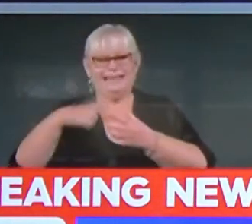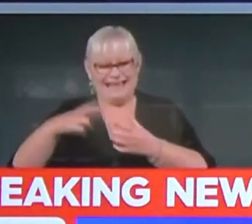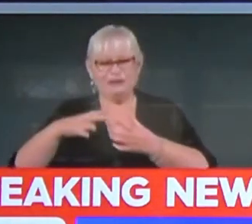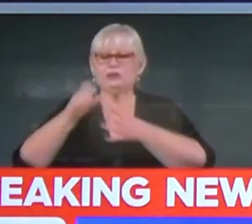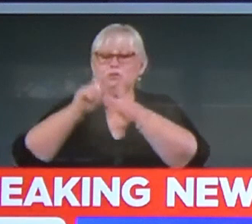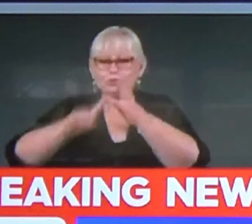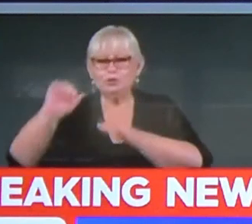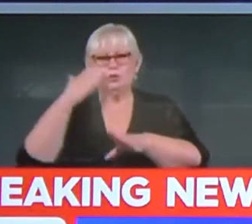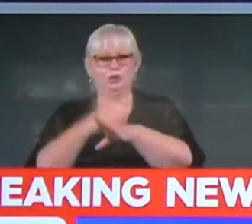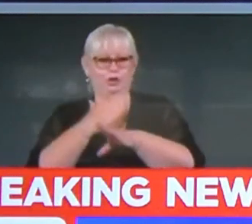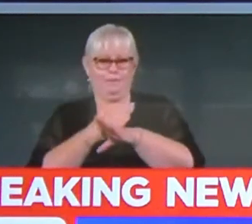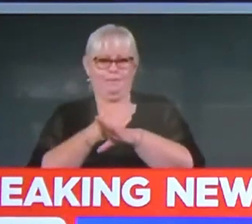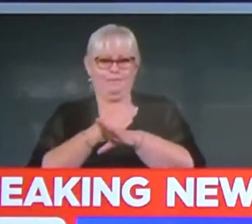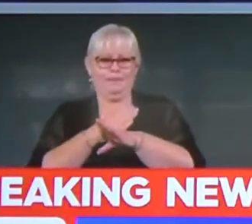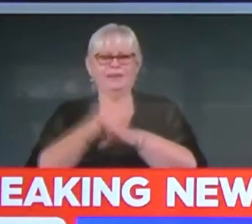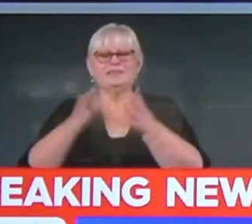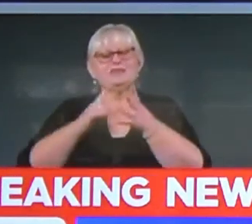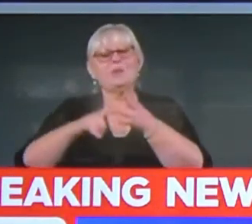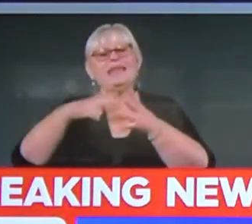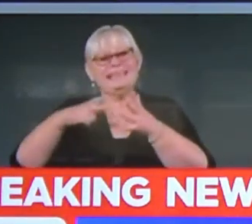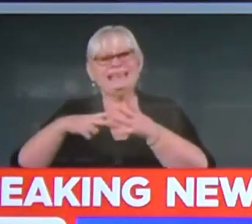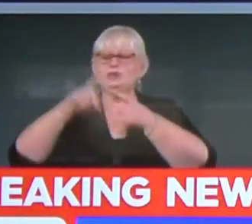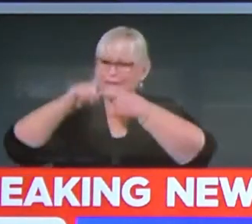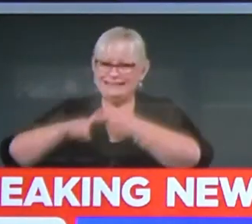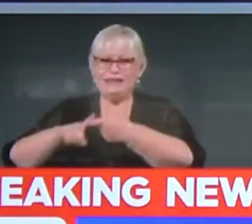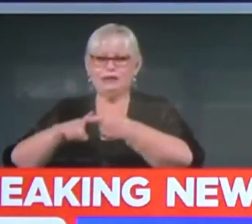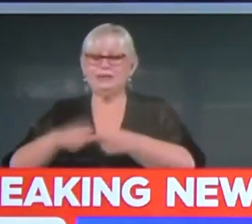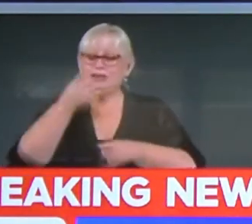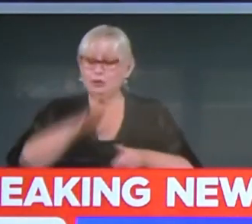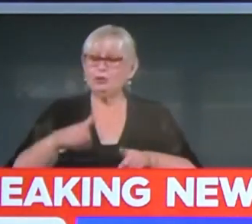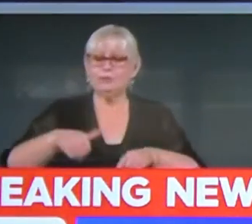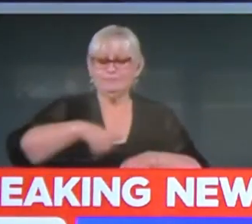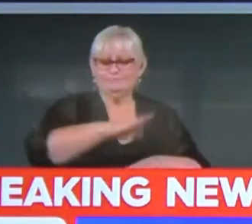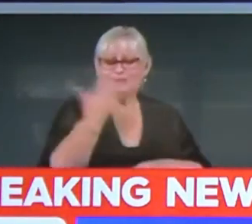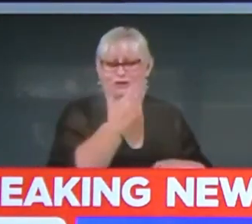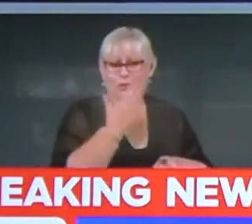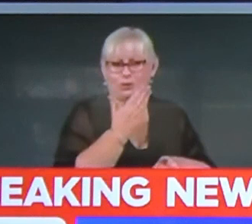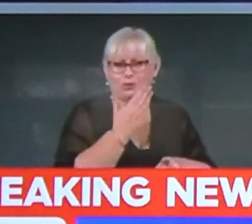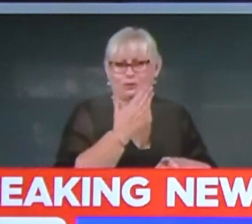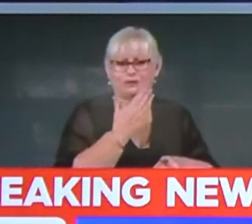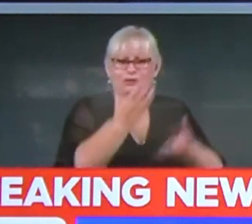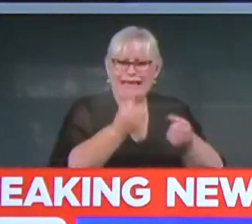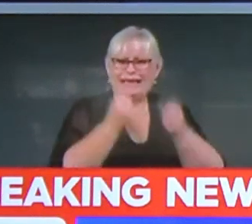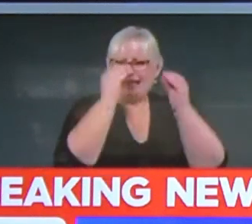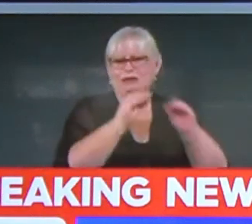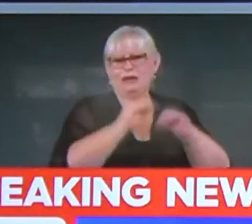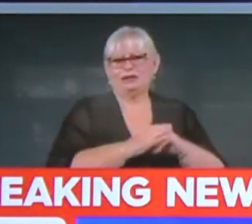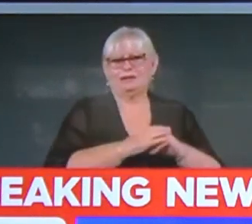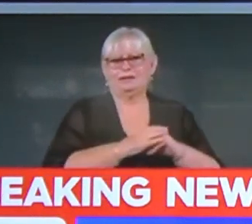doing their job, and that means they will need to continue to be able to send their children to school for an education